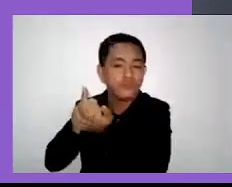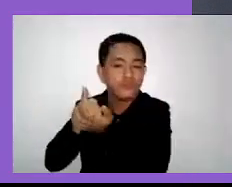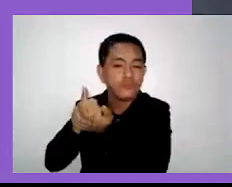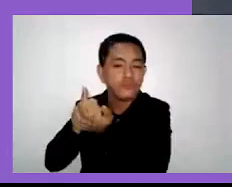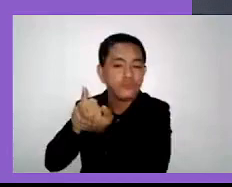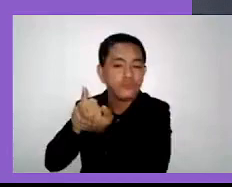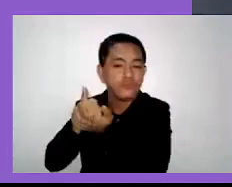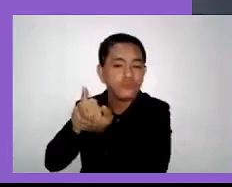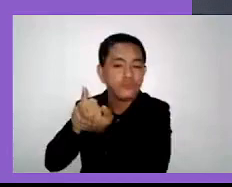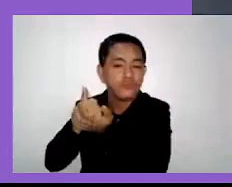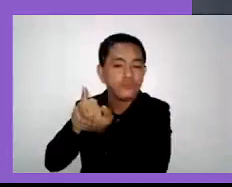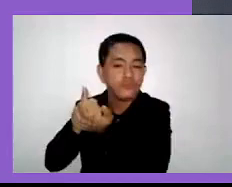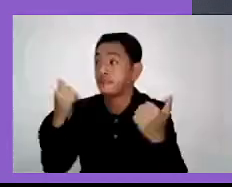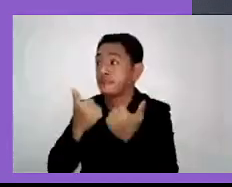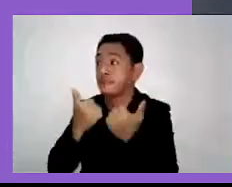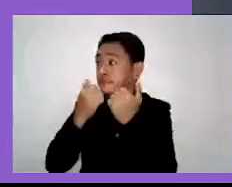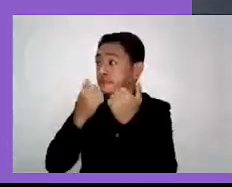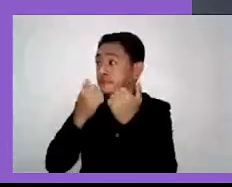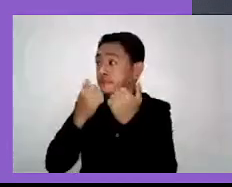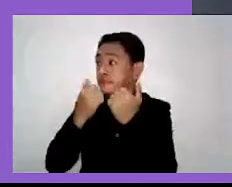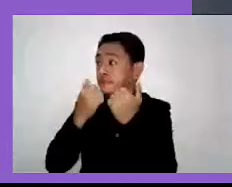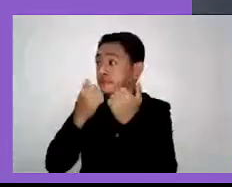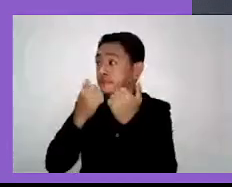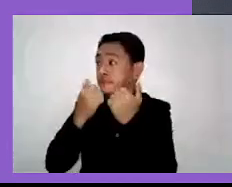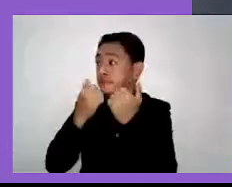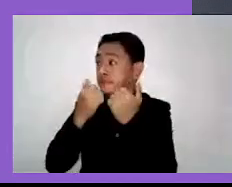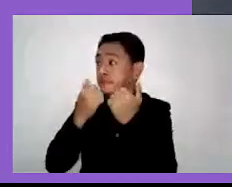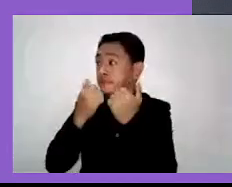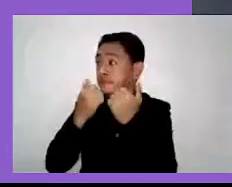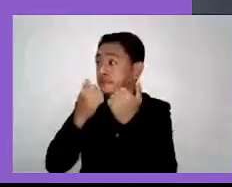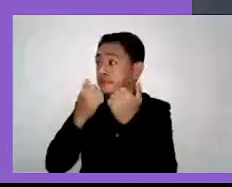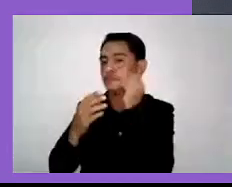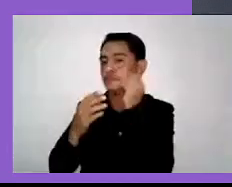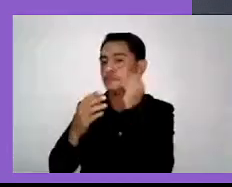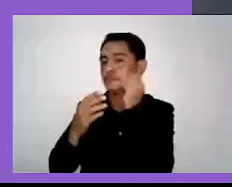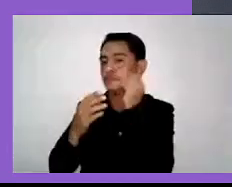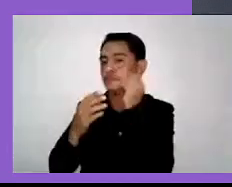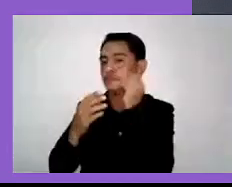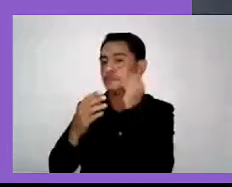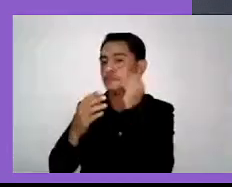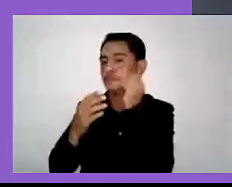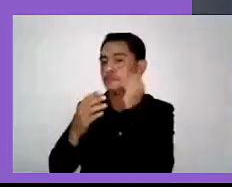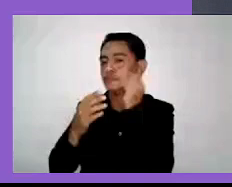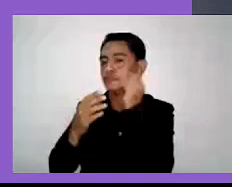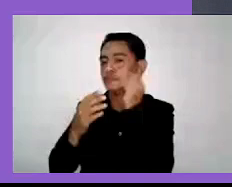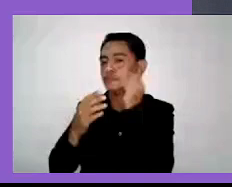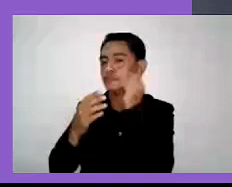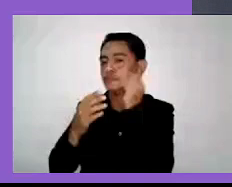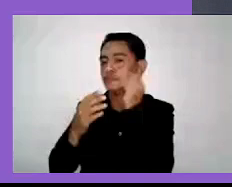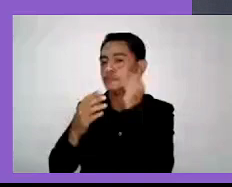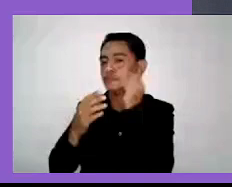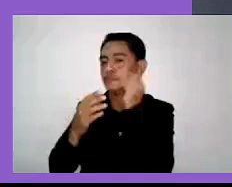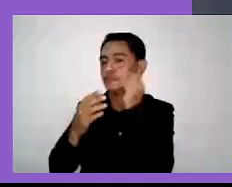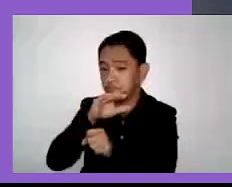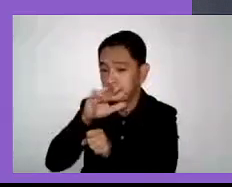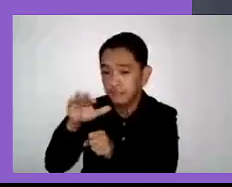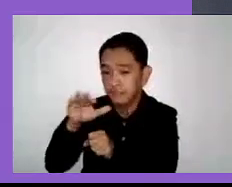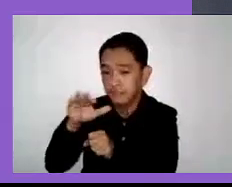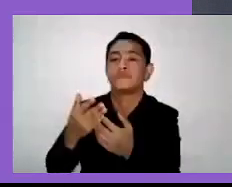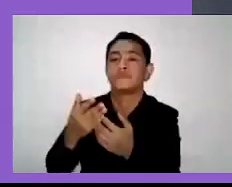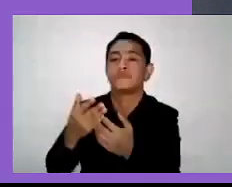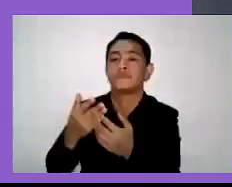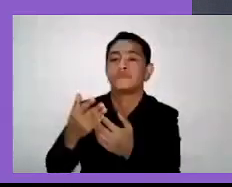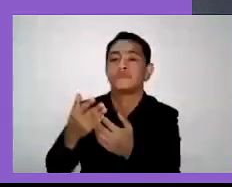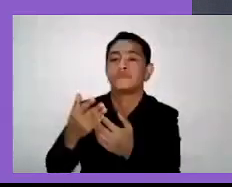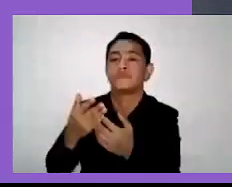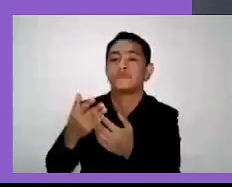common: poor letter formation, legibility, and pace in writing. While these problems can easily be assumed